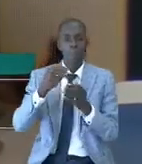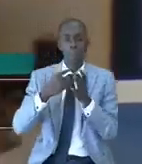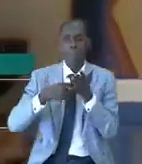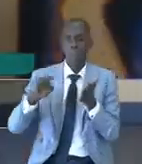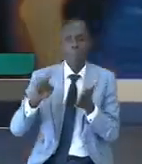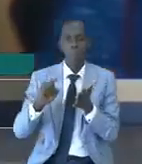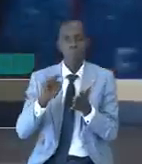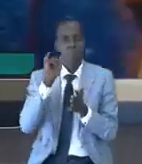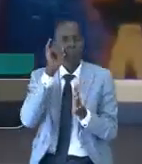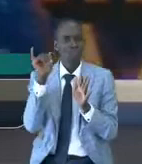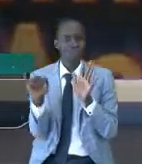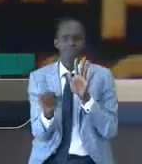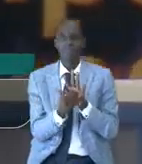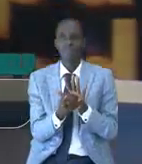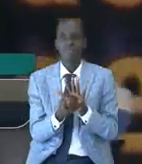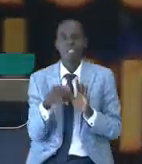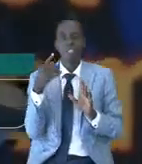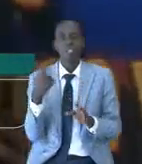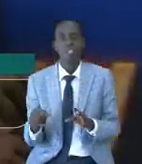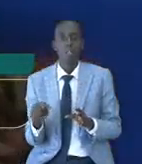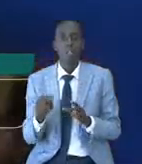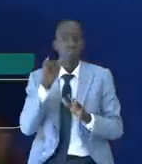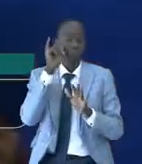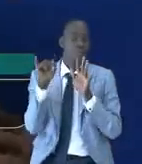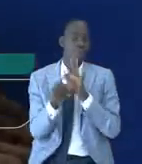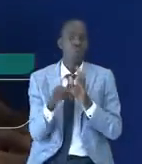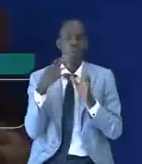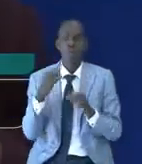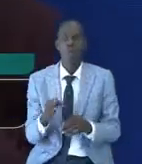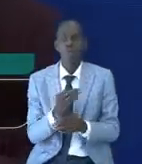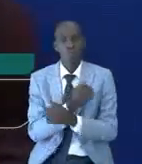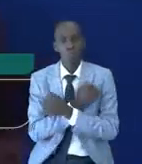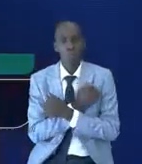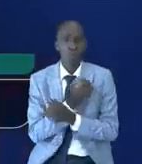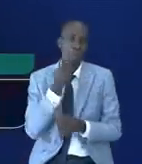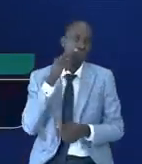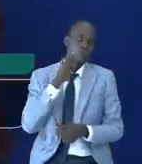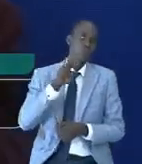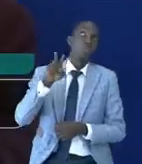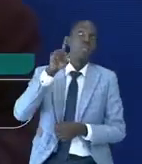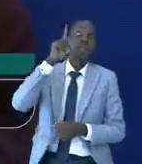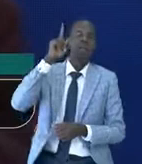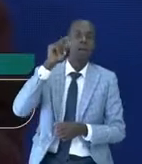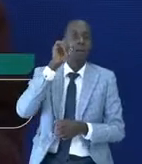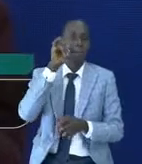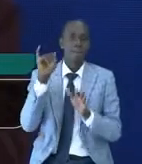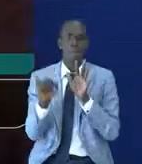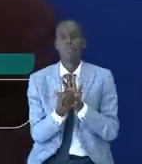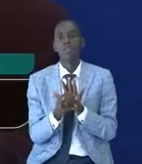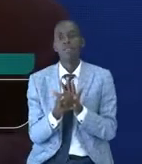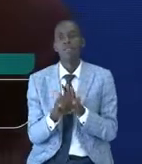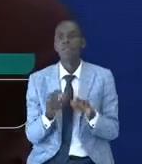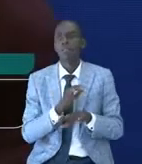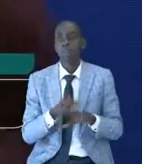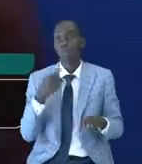His mark, the mark of love. Behold his marks. And don't just say, I know